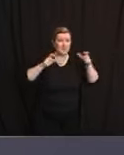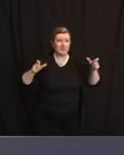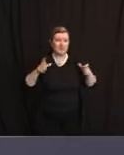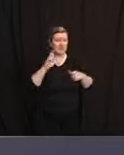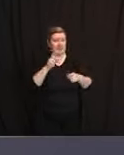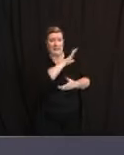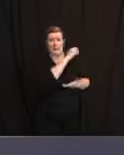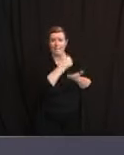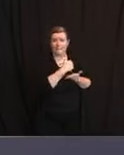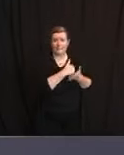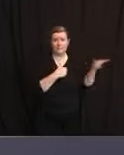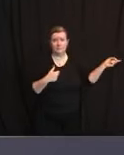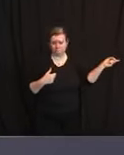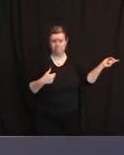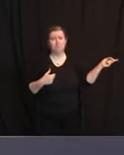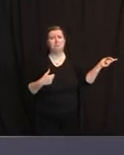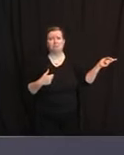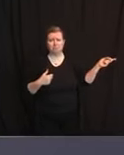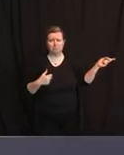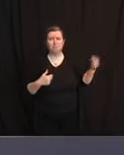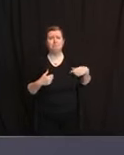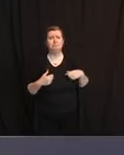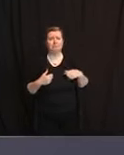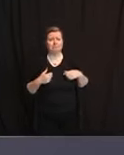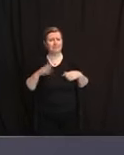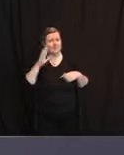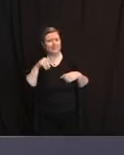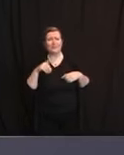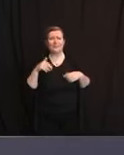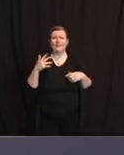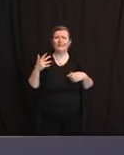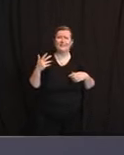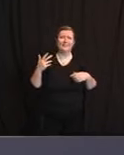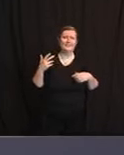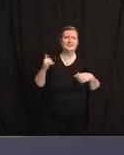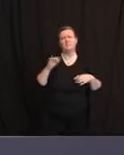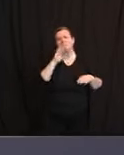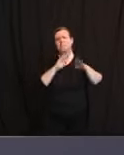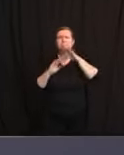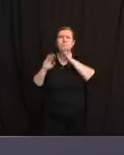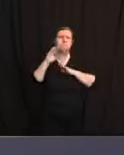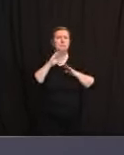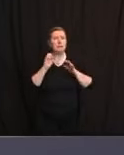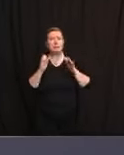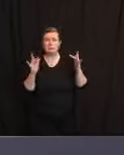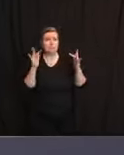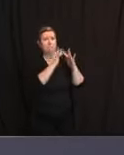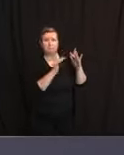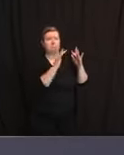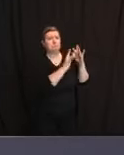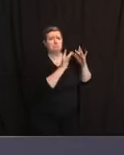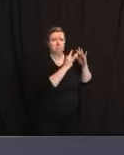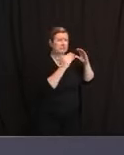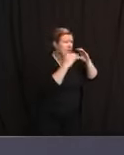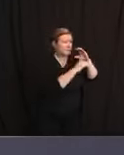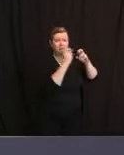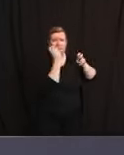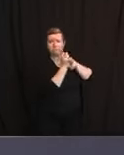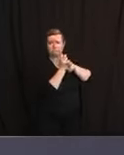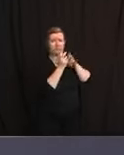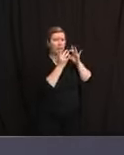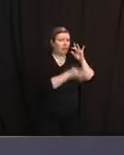that's not meant in any way to make you feel better if you're not getting through yet. We understand that, but it's Thursday. This is the